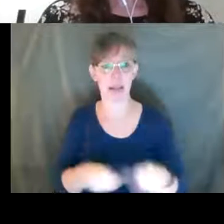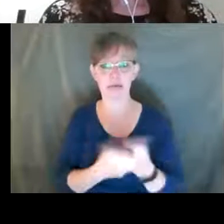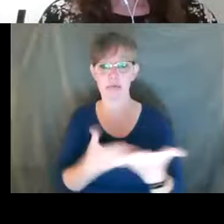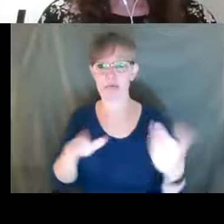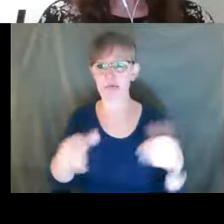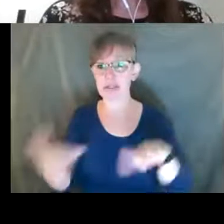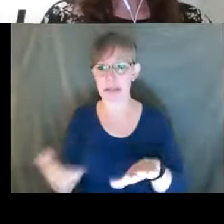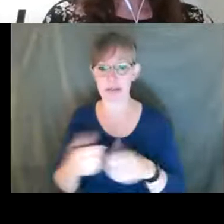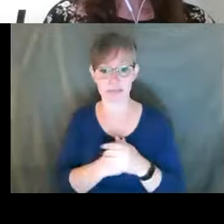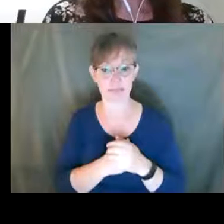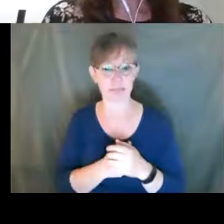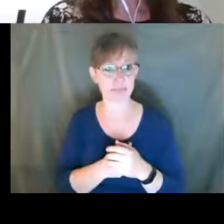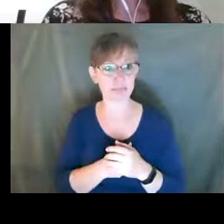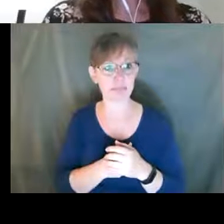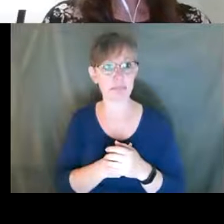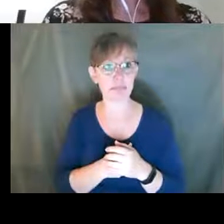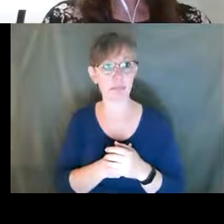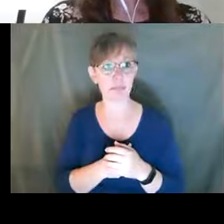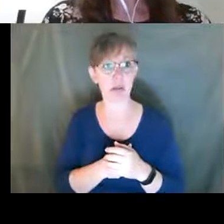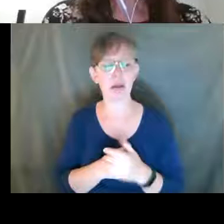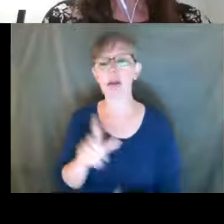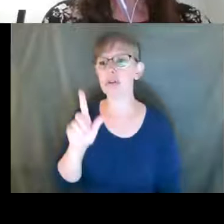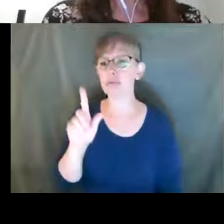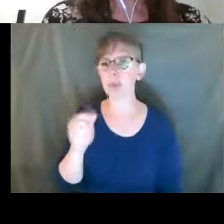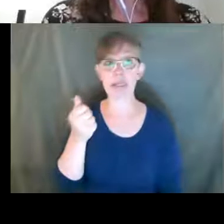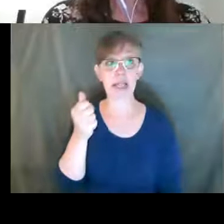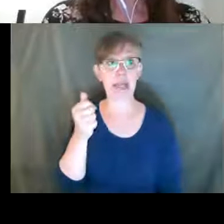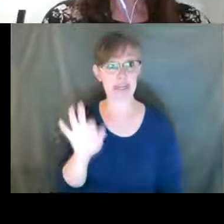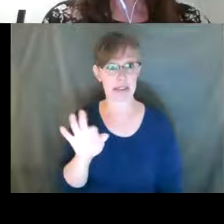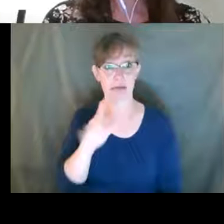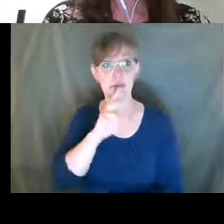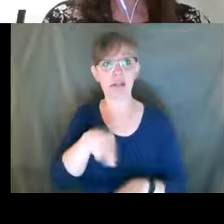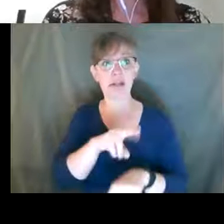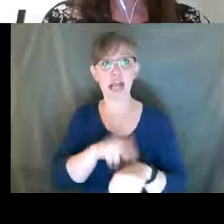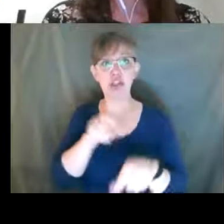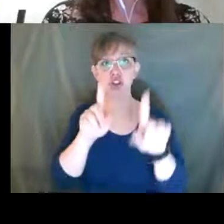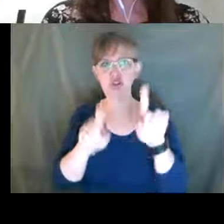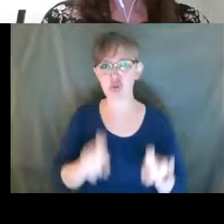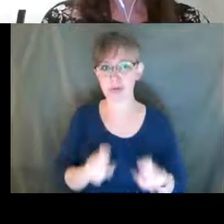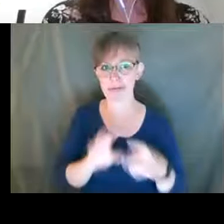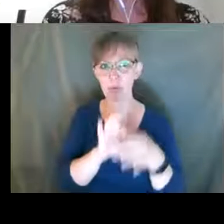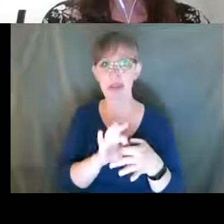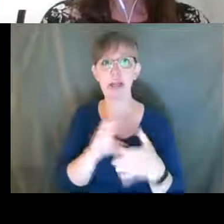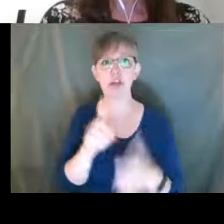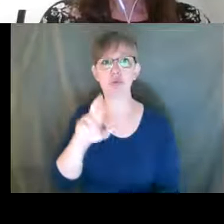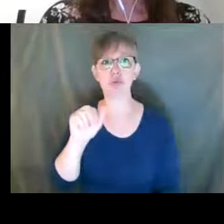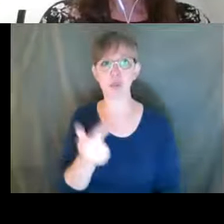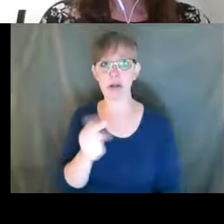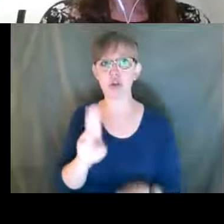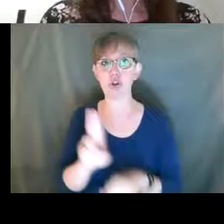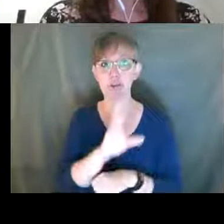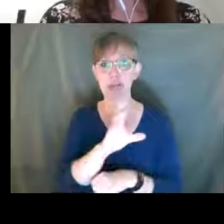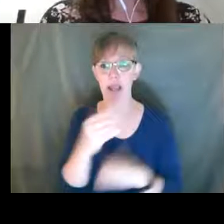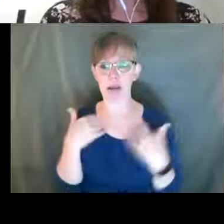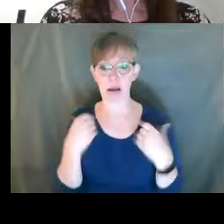So the 2019 National Survey on Drug Use and Health is an annual nationwide survey